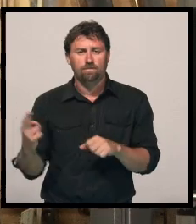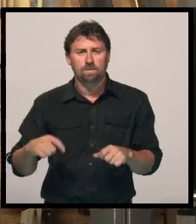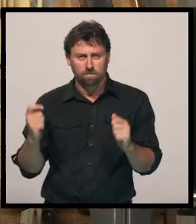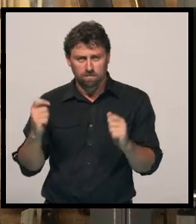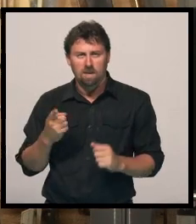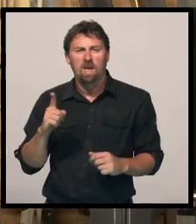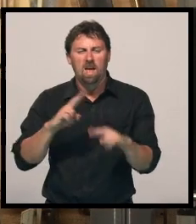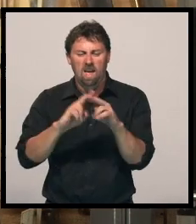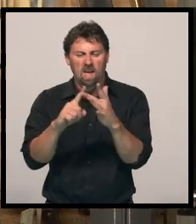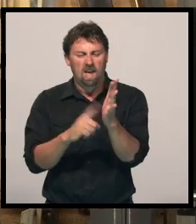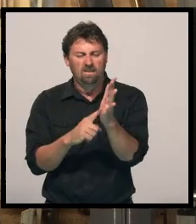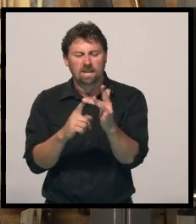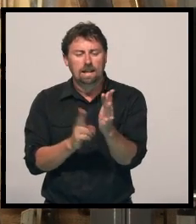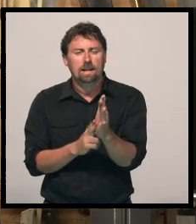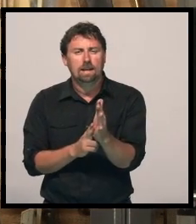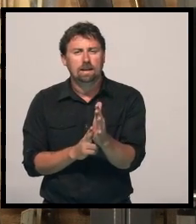fill-in pieces.